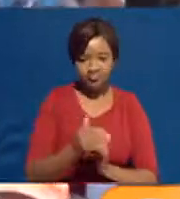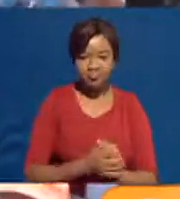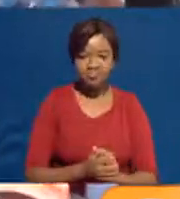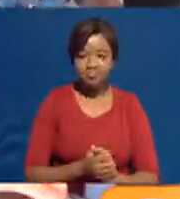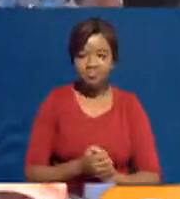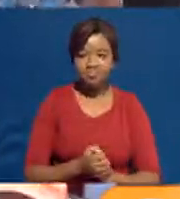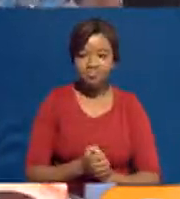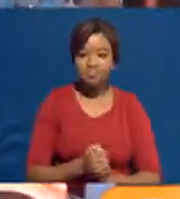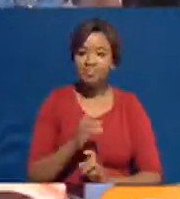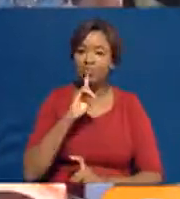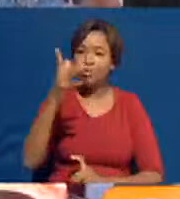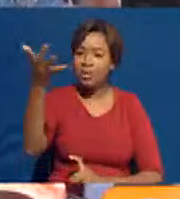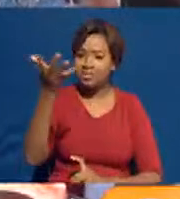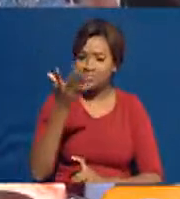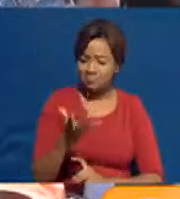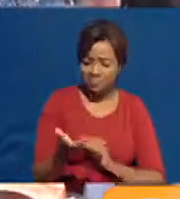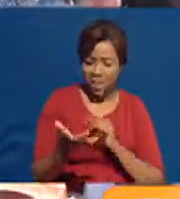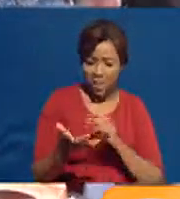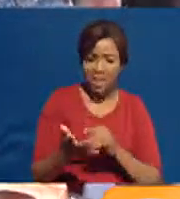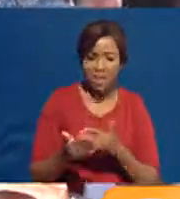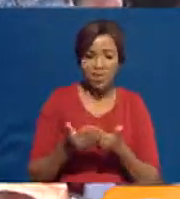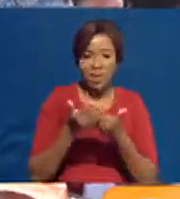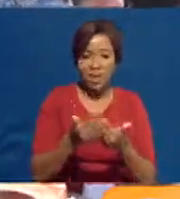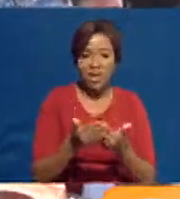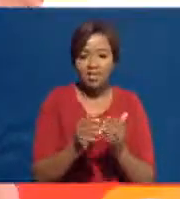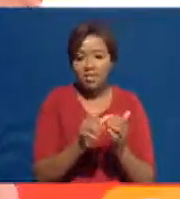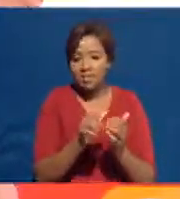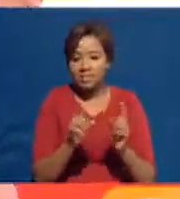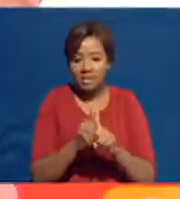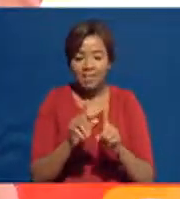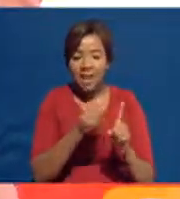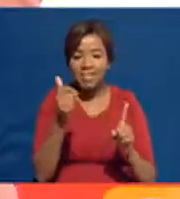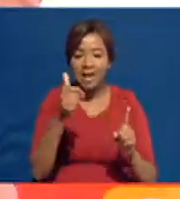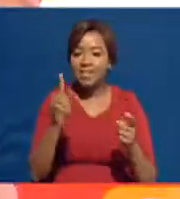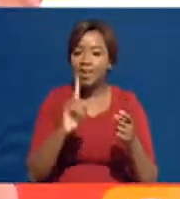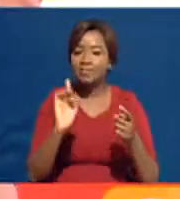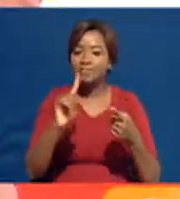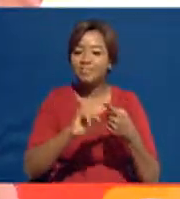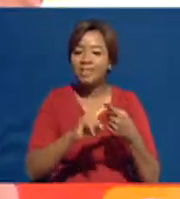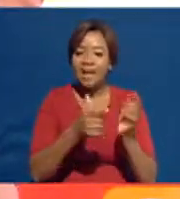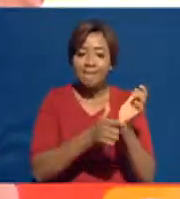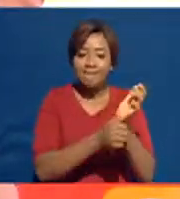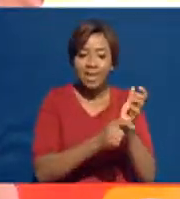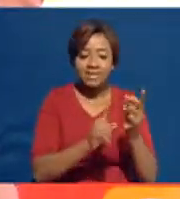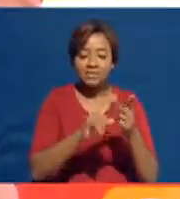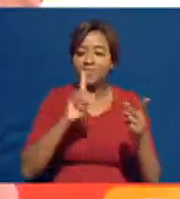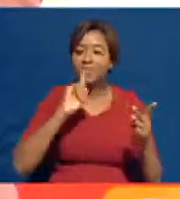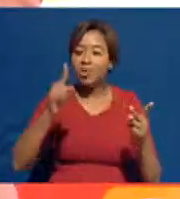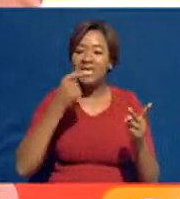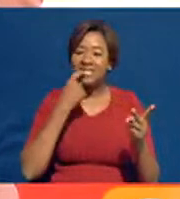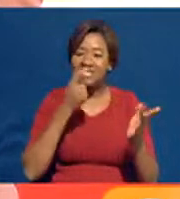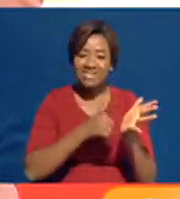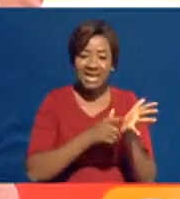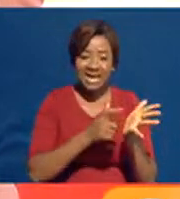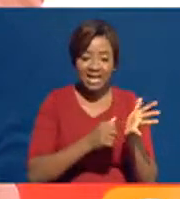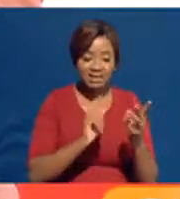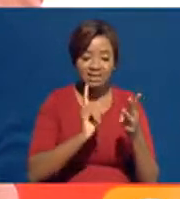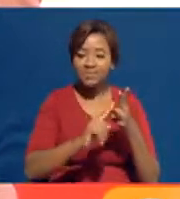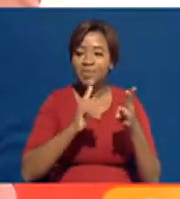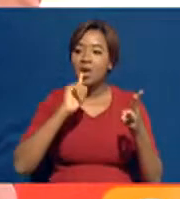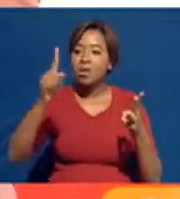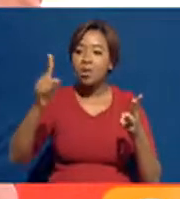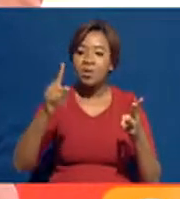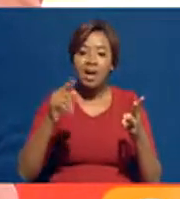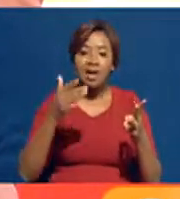the importation window will also accommodate other food products. Tumeagiza mchele, tumeagiza vyakula vingine